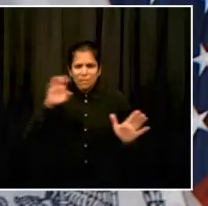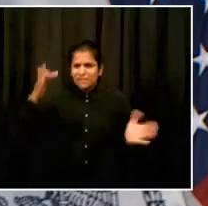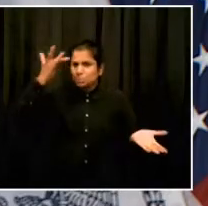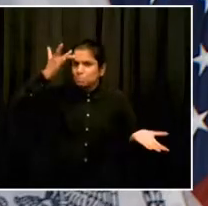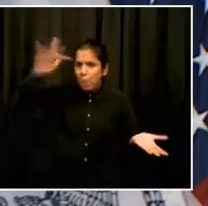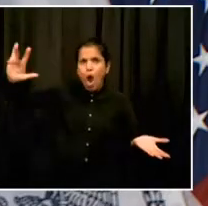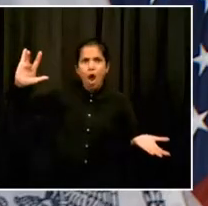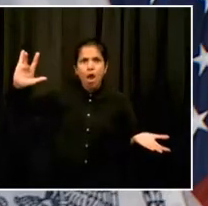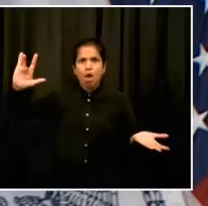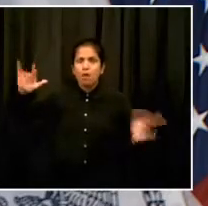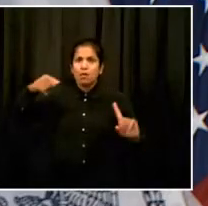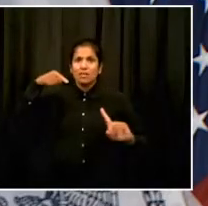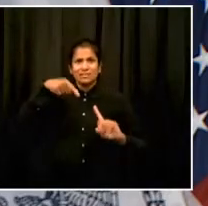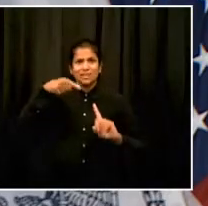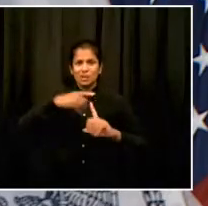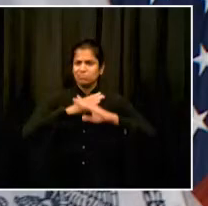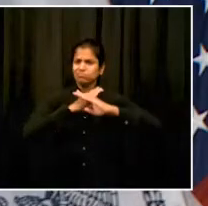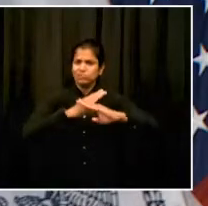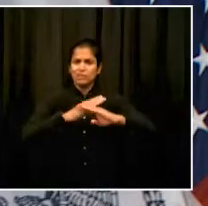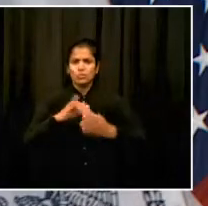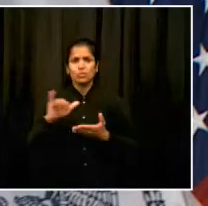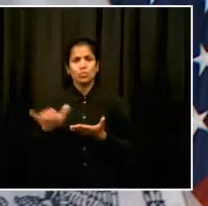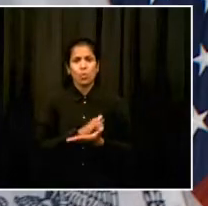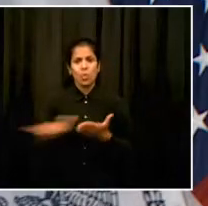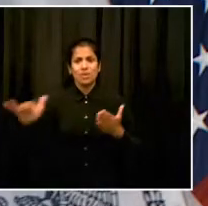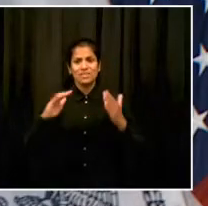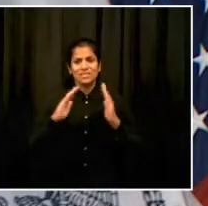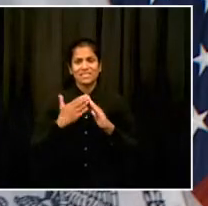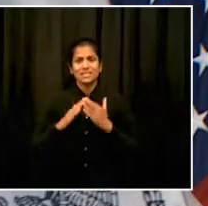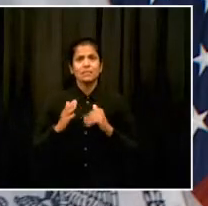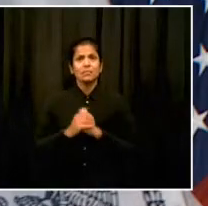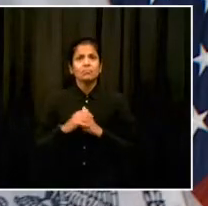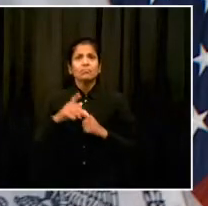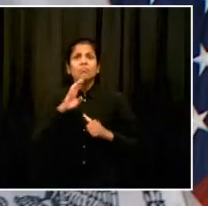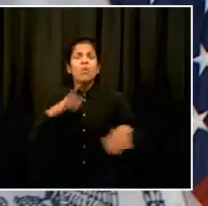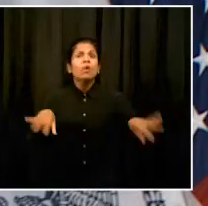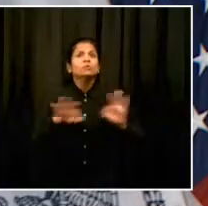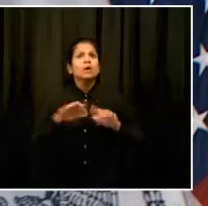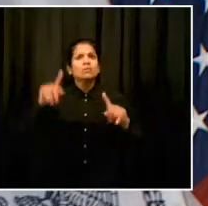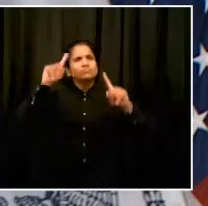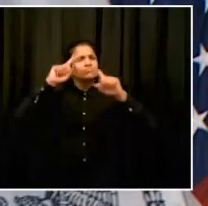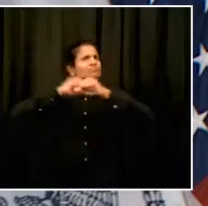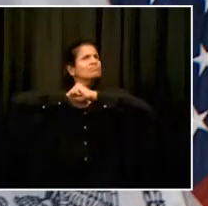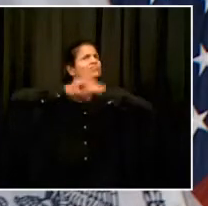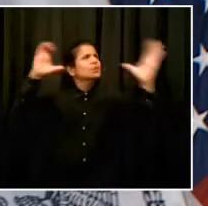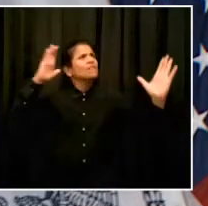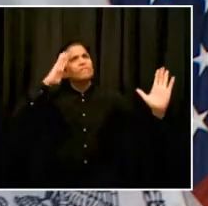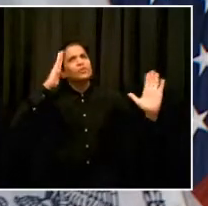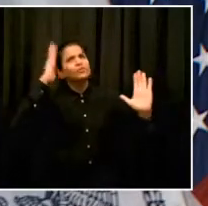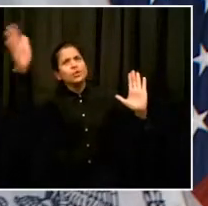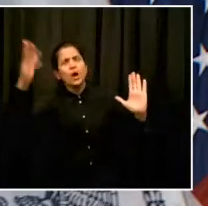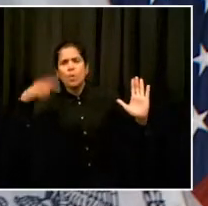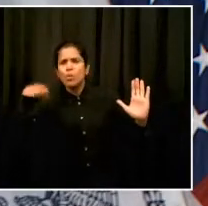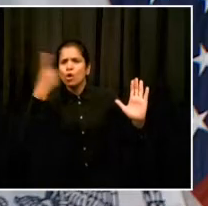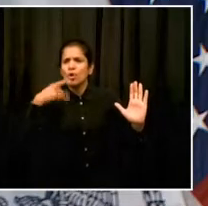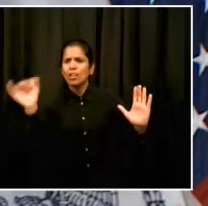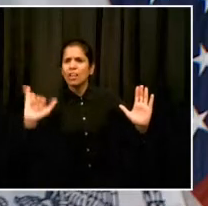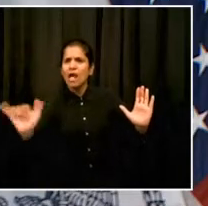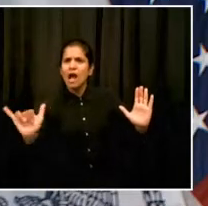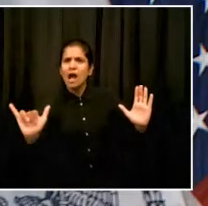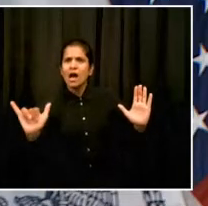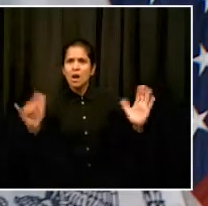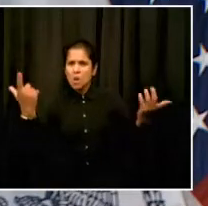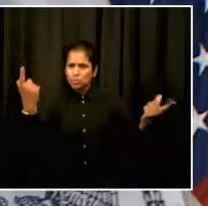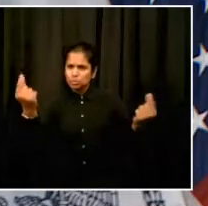of reimagining our city for the future, because as one of the great coastal cities of the world, we're going to have to constantly make change for years and decades ahead